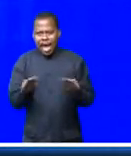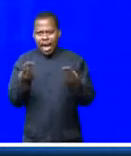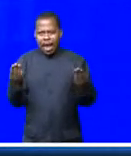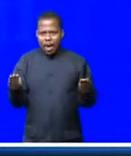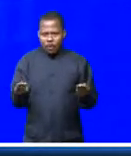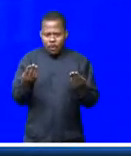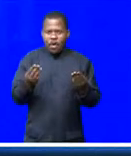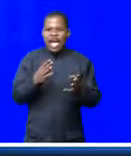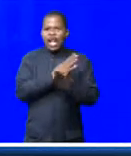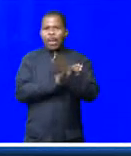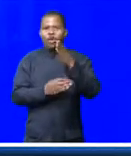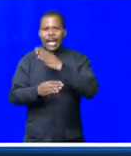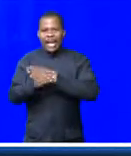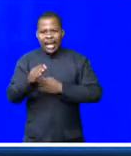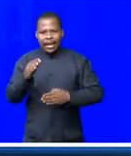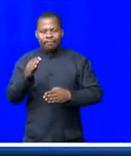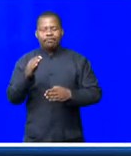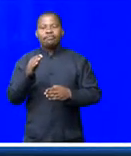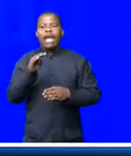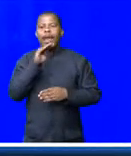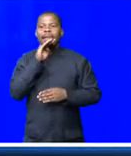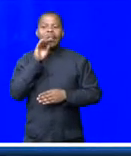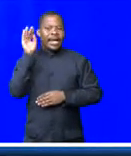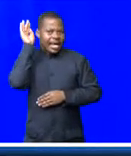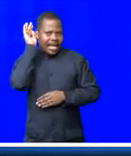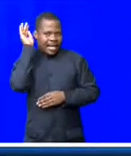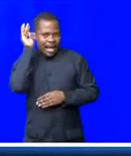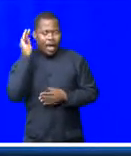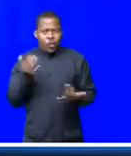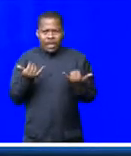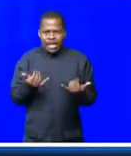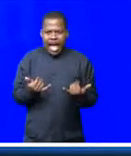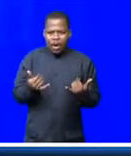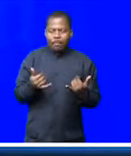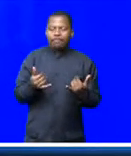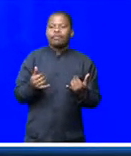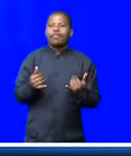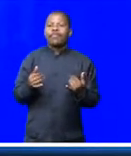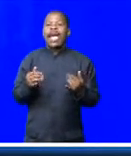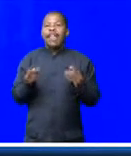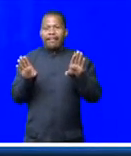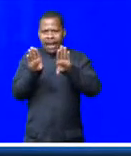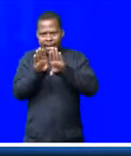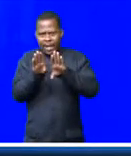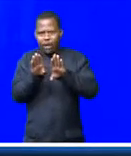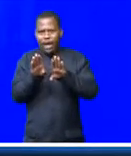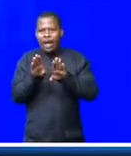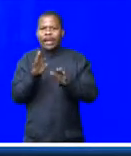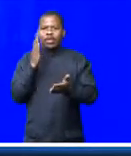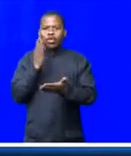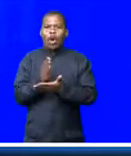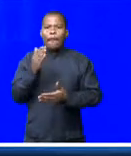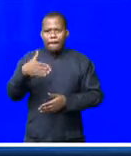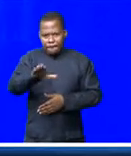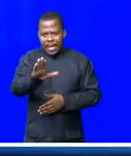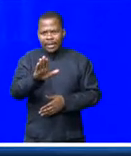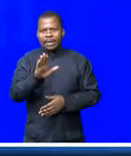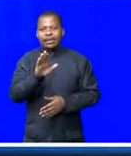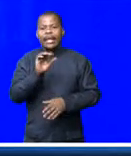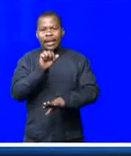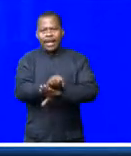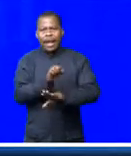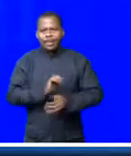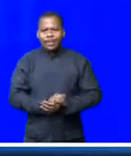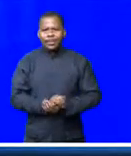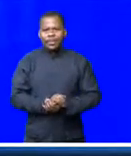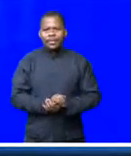baphila ne-disability bayakhona lokuva ukuthi cha nyalo traffic light kusho ukuthi ime kanjani kwendekani.